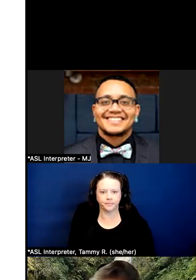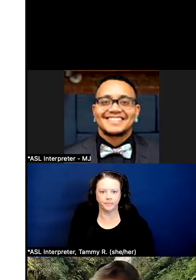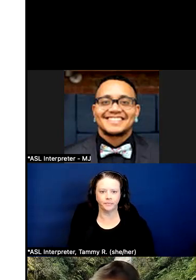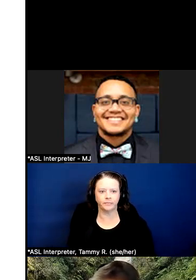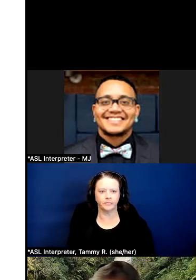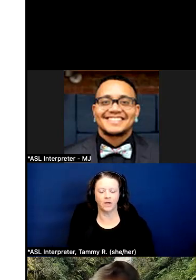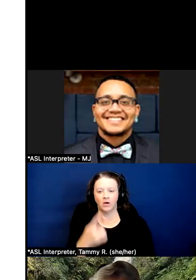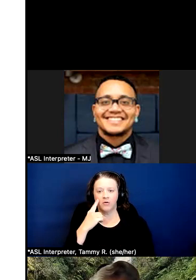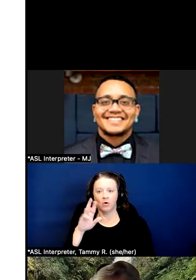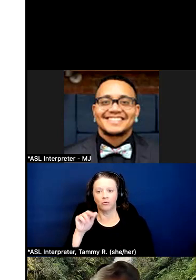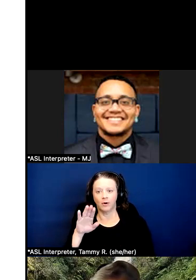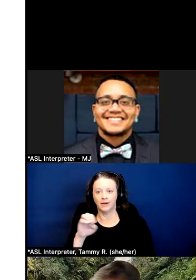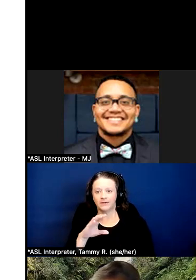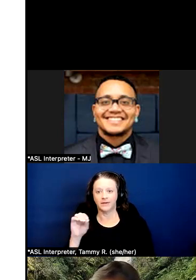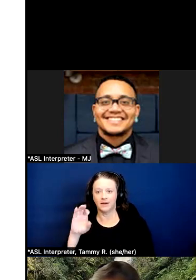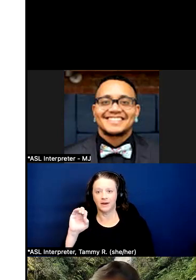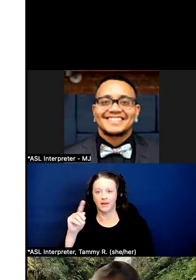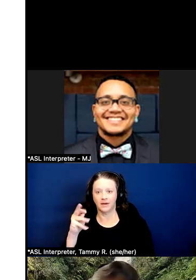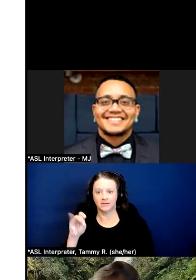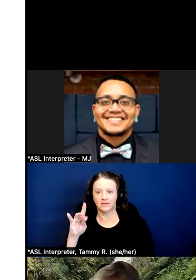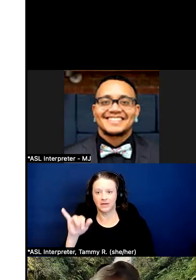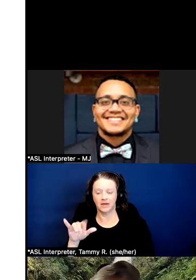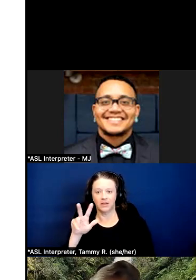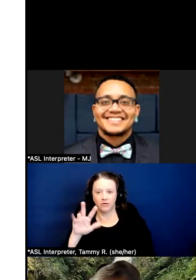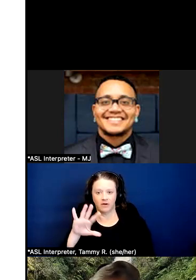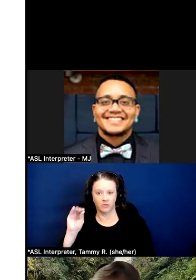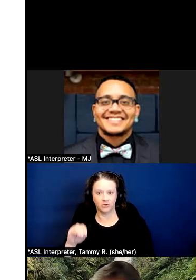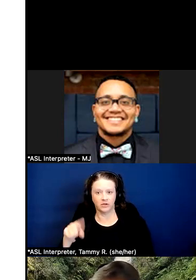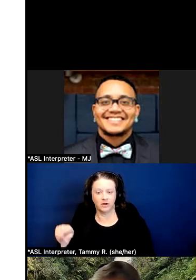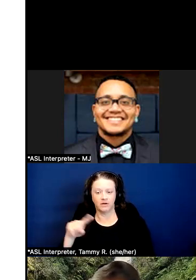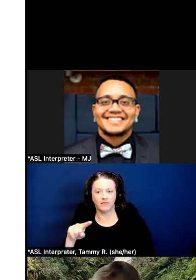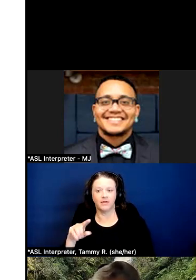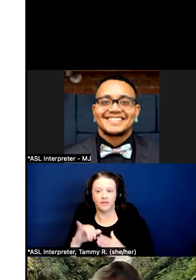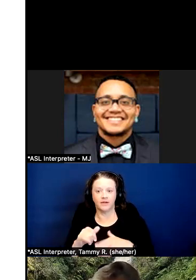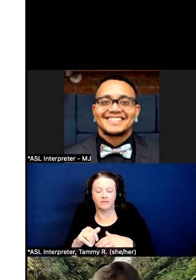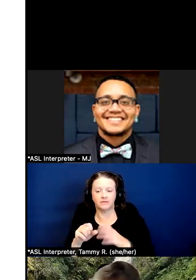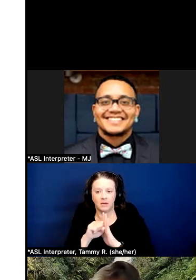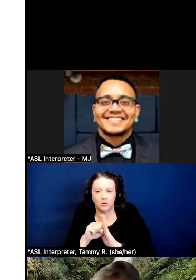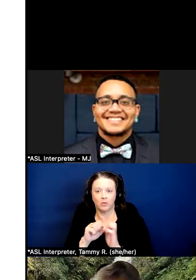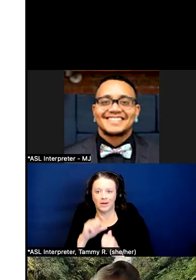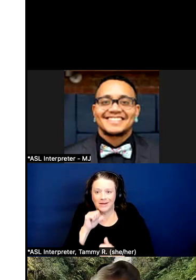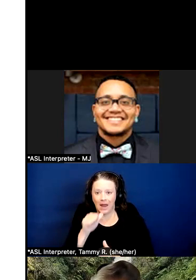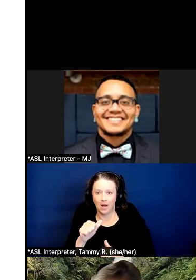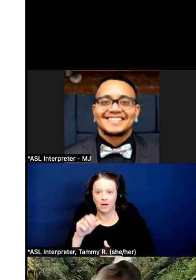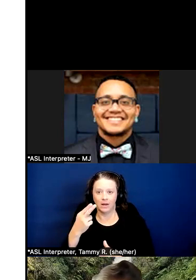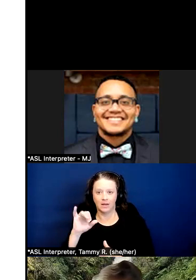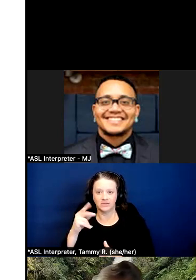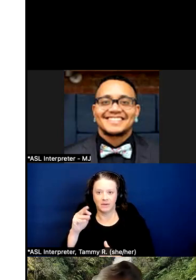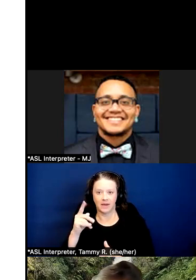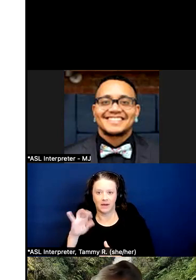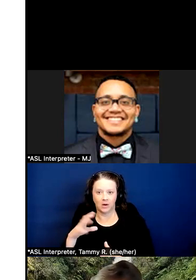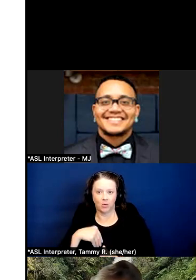For race and ethnicity, 35% of the sample were non-Hispanic white. So the